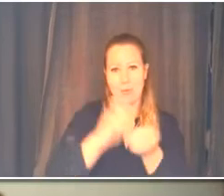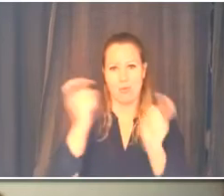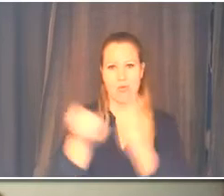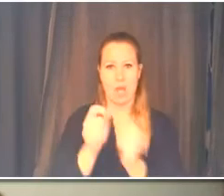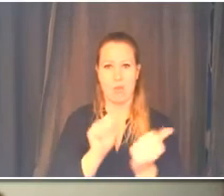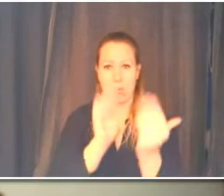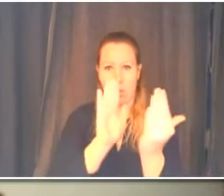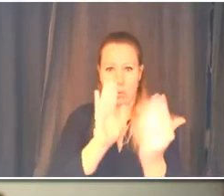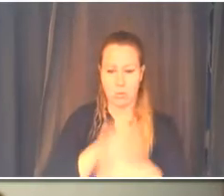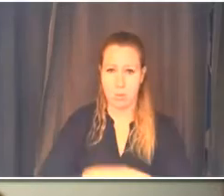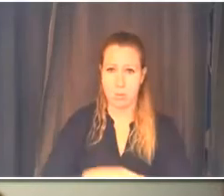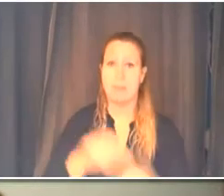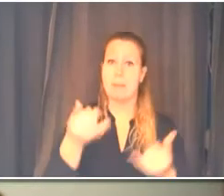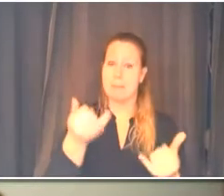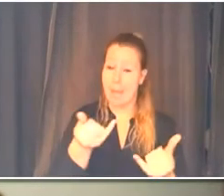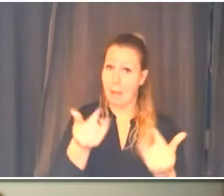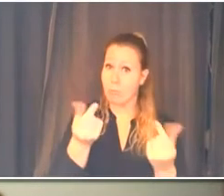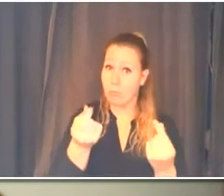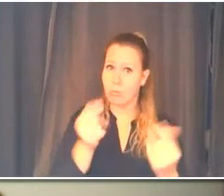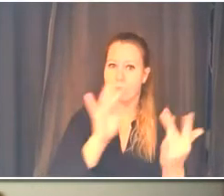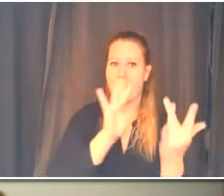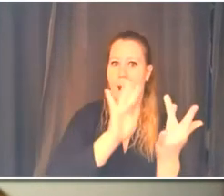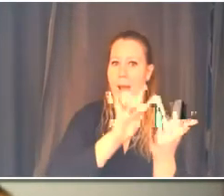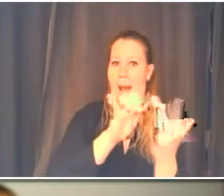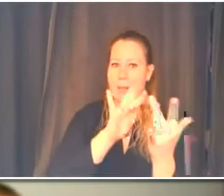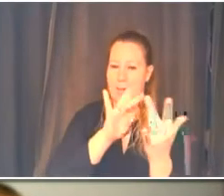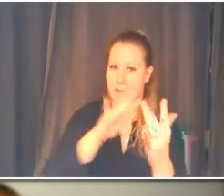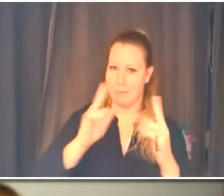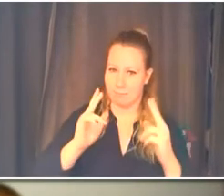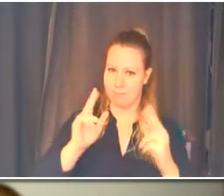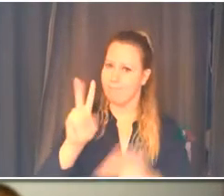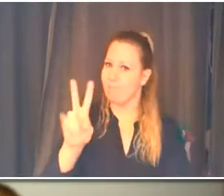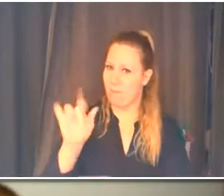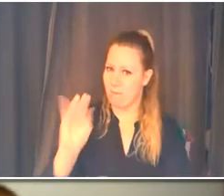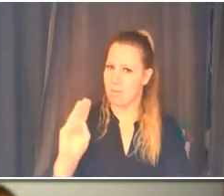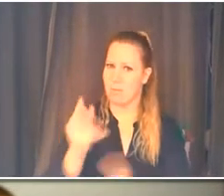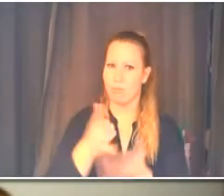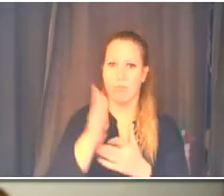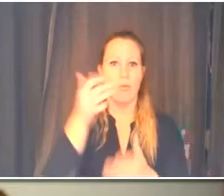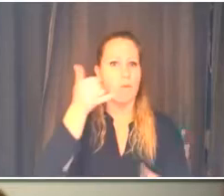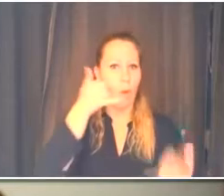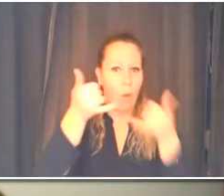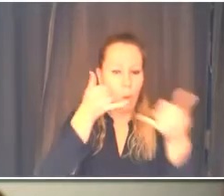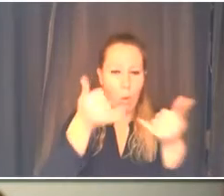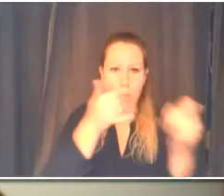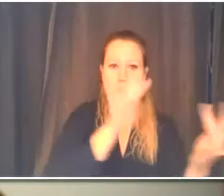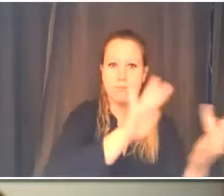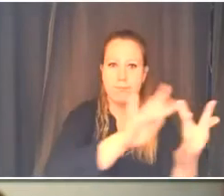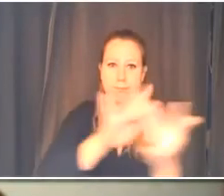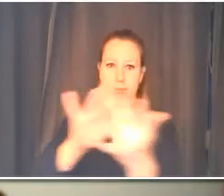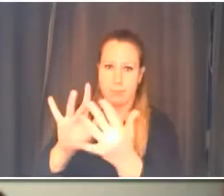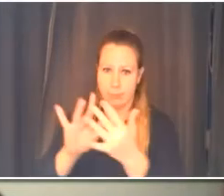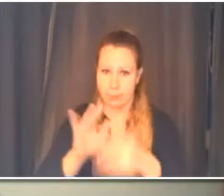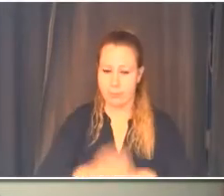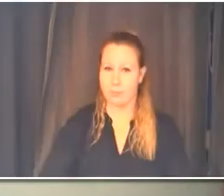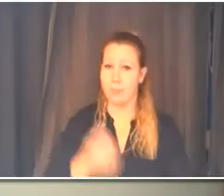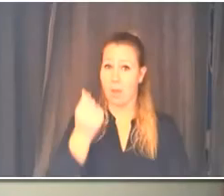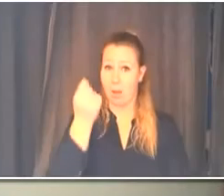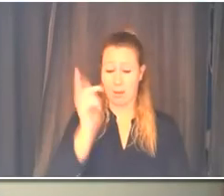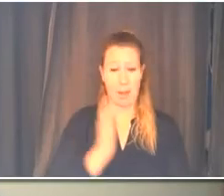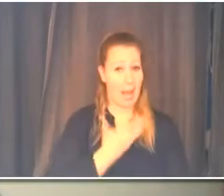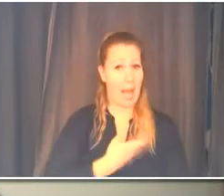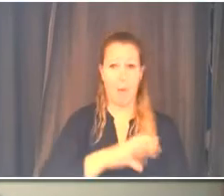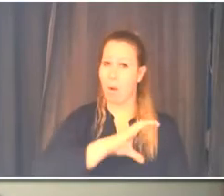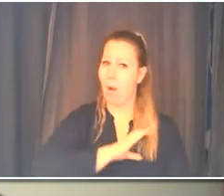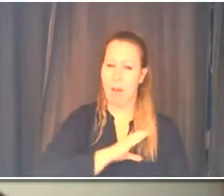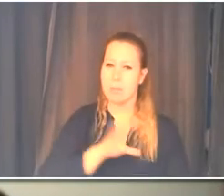times our crime victim assistance program a Cornerstone of the nypd's efforts to improve its response to victims of crime